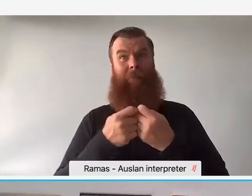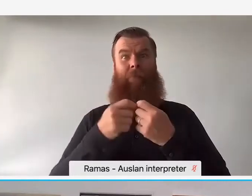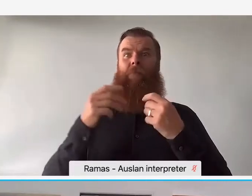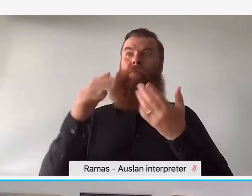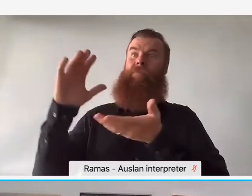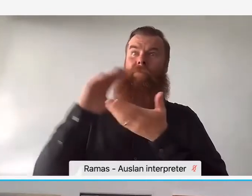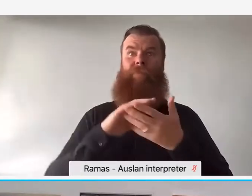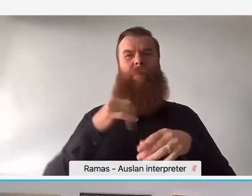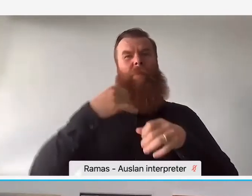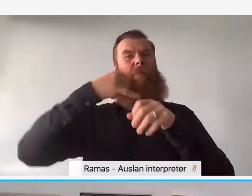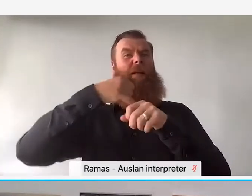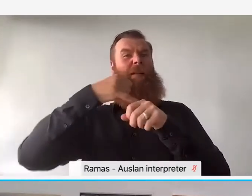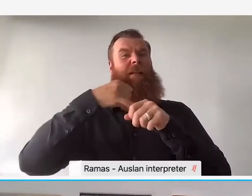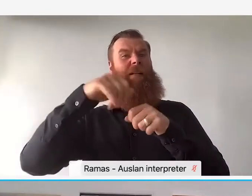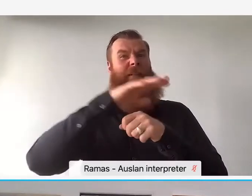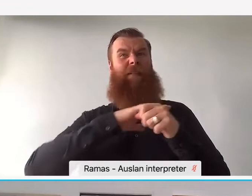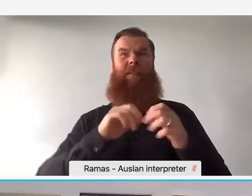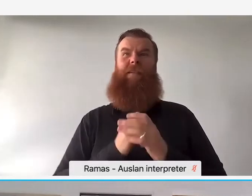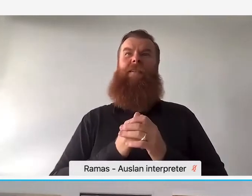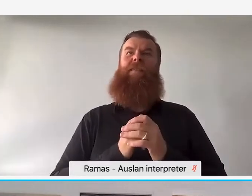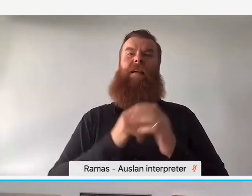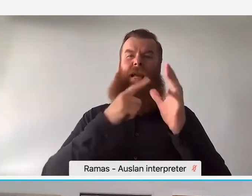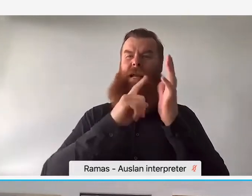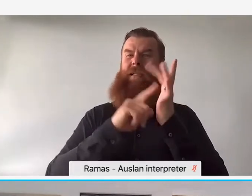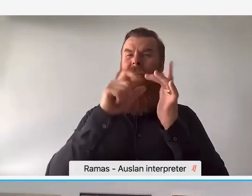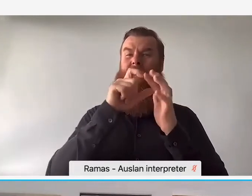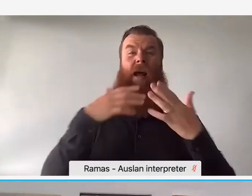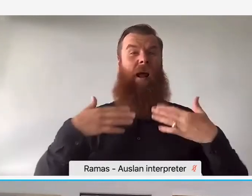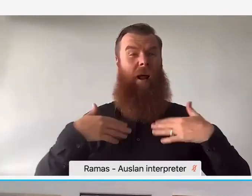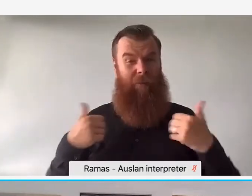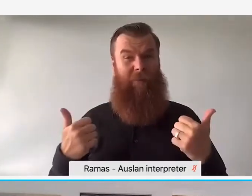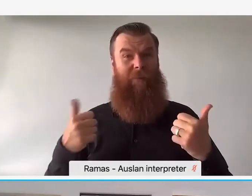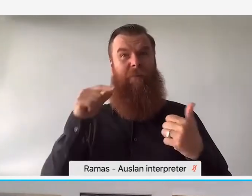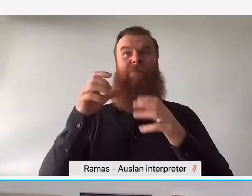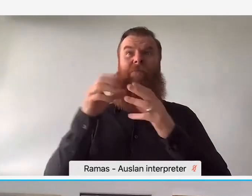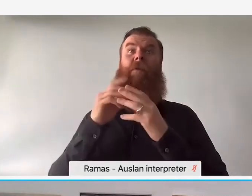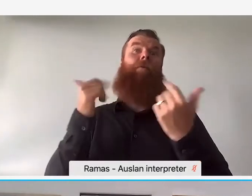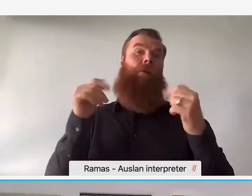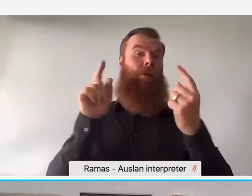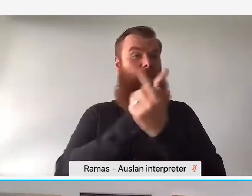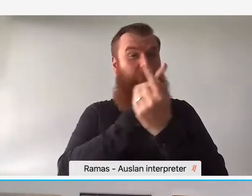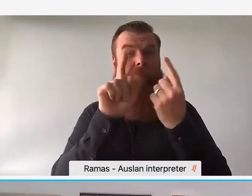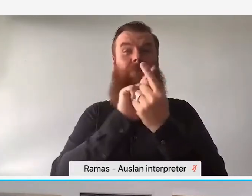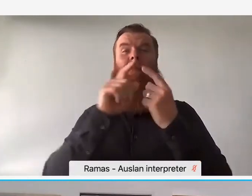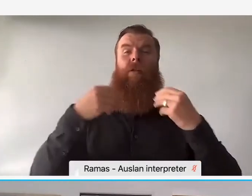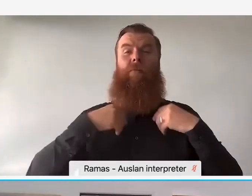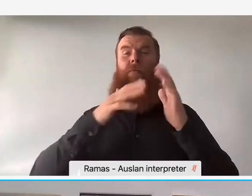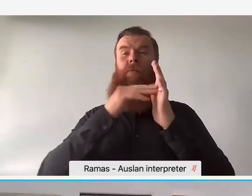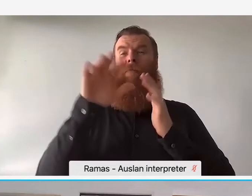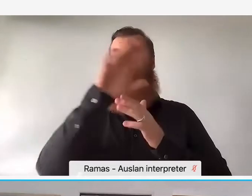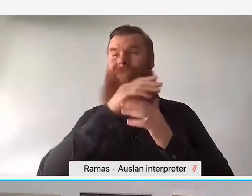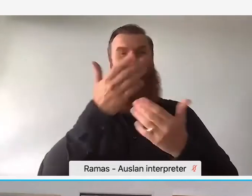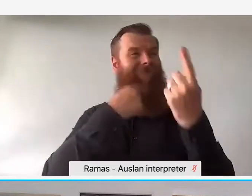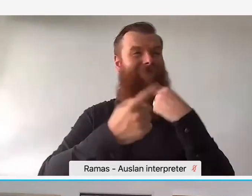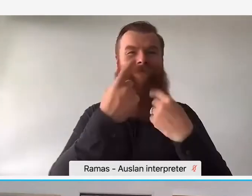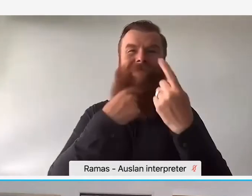focus. So we're meeting with different businesses, industry groups, to hear about the shortages in the various